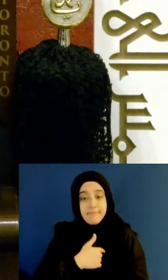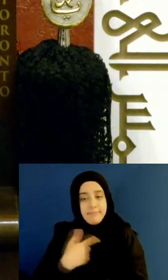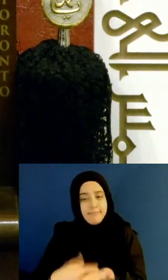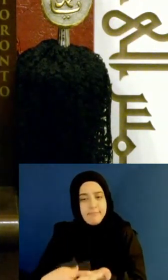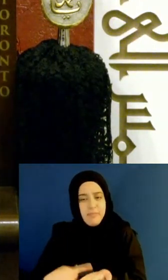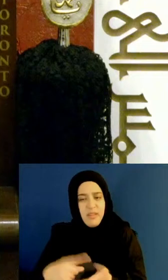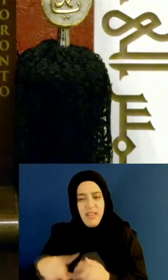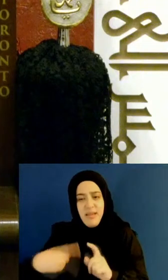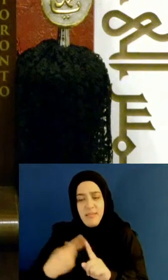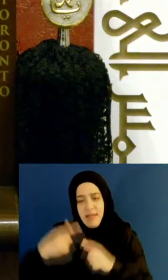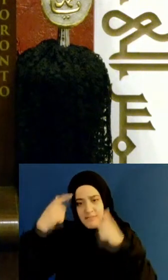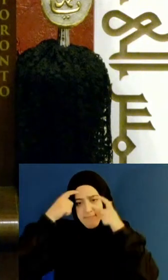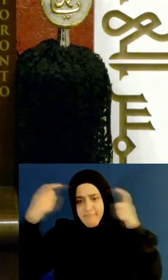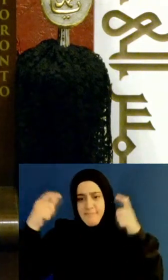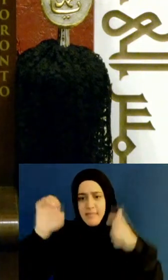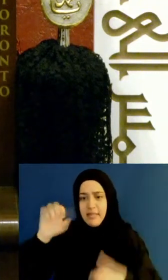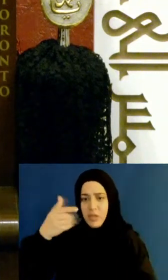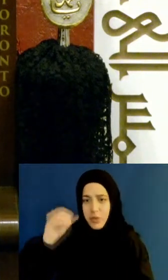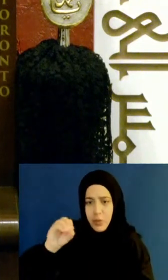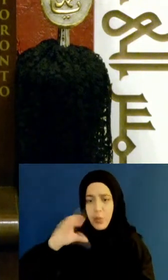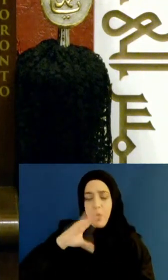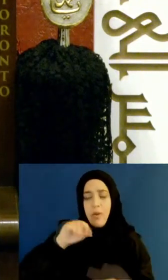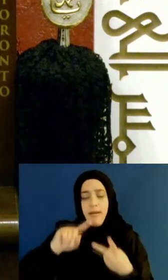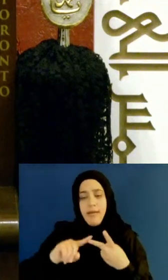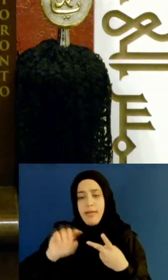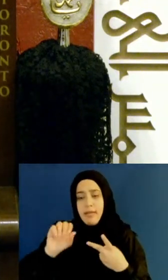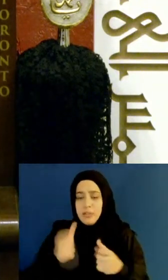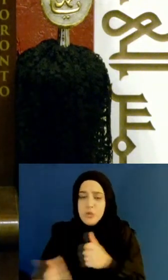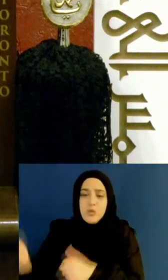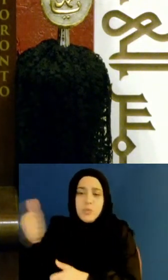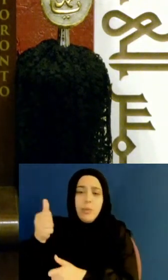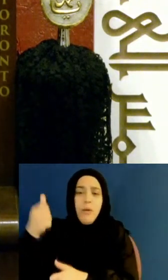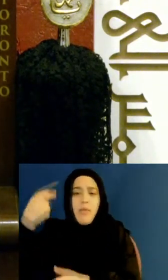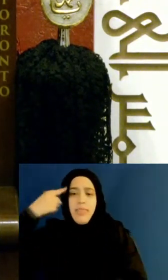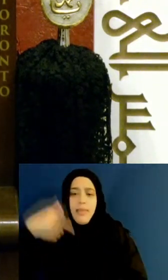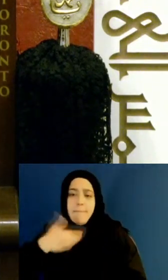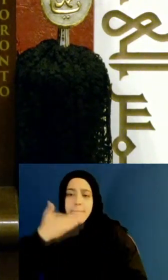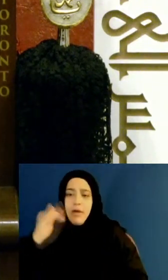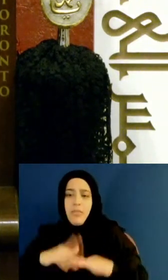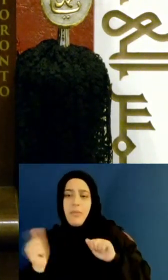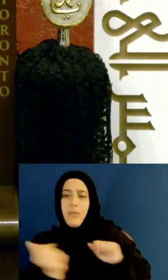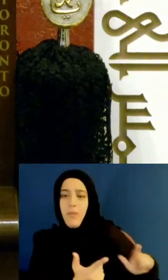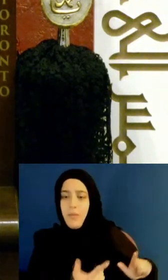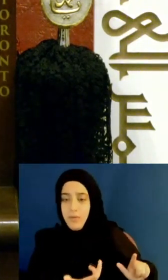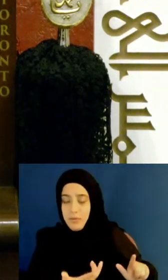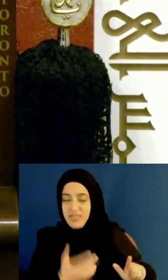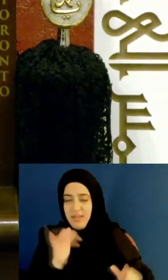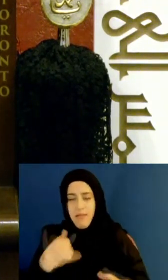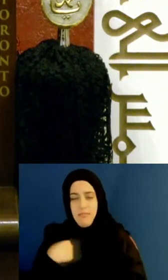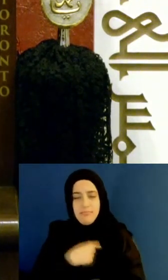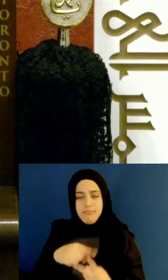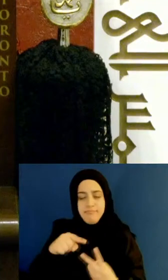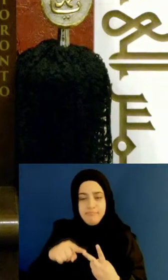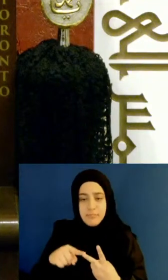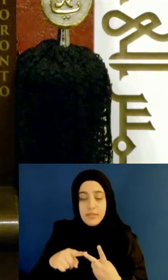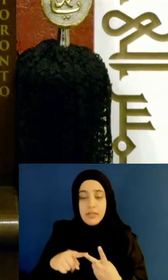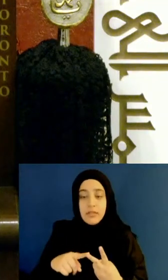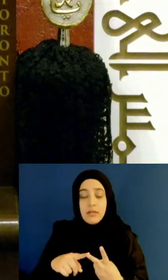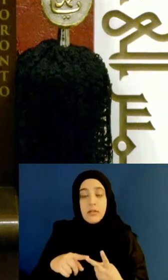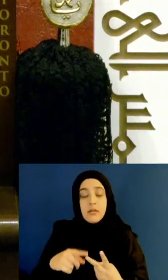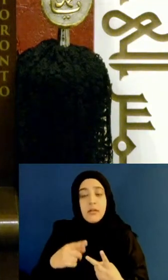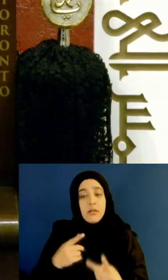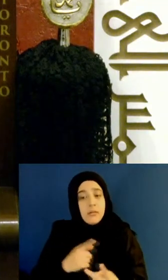and superiority complex. Otherwise, Islam has absolutely no qualms with seeking